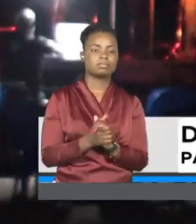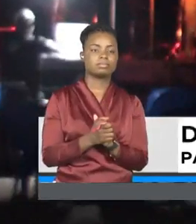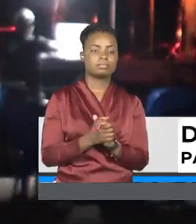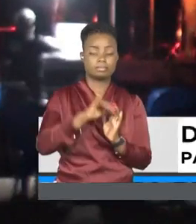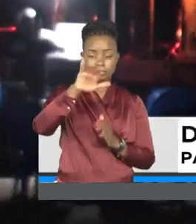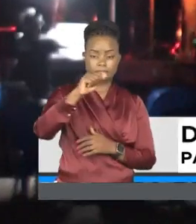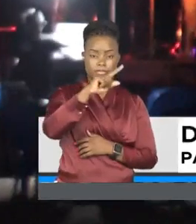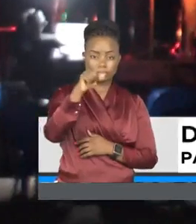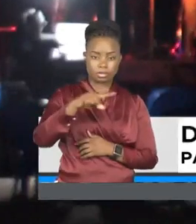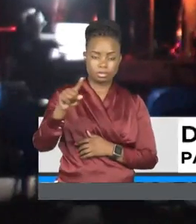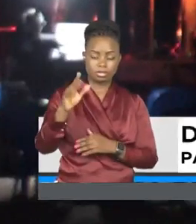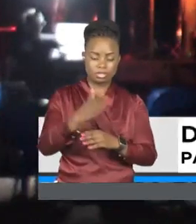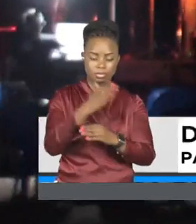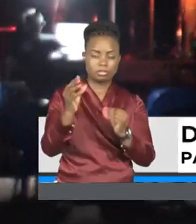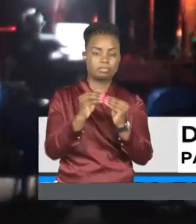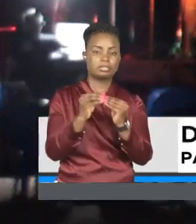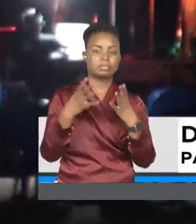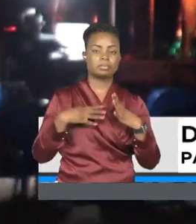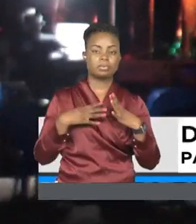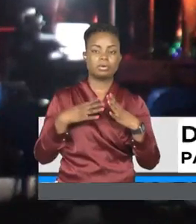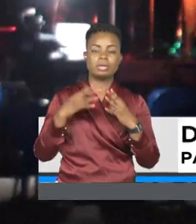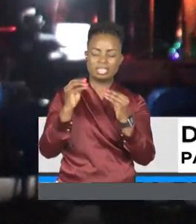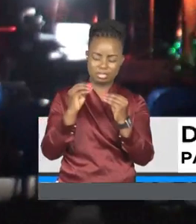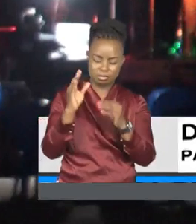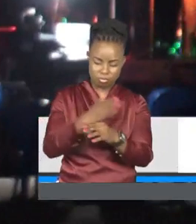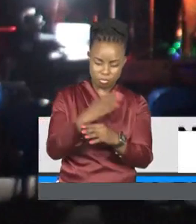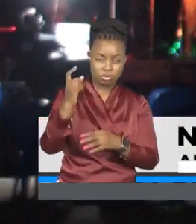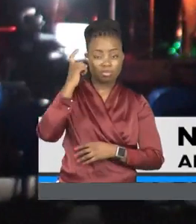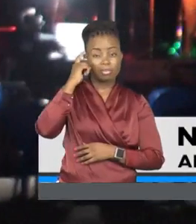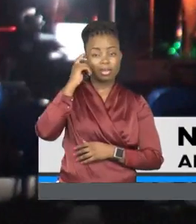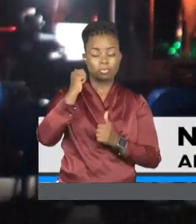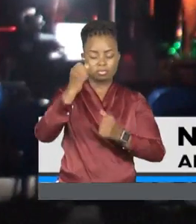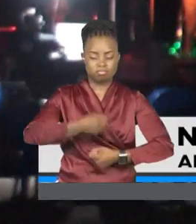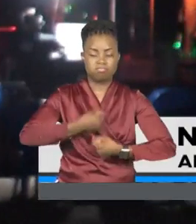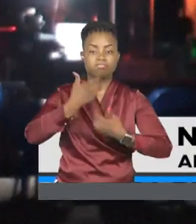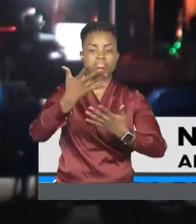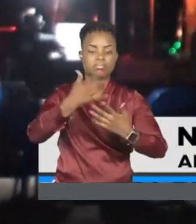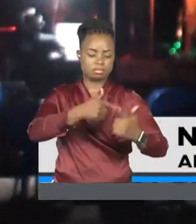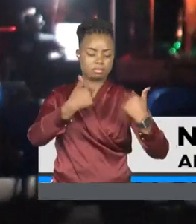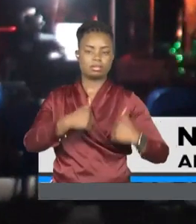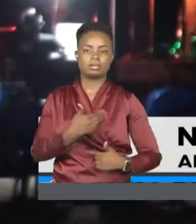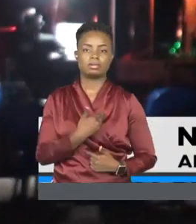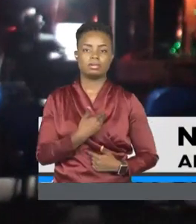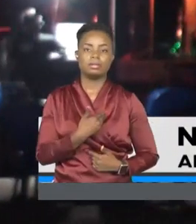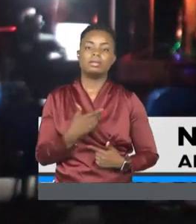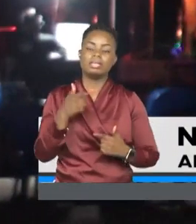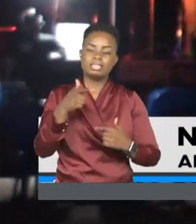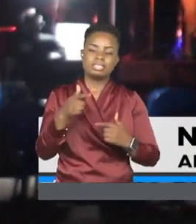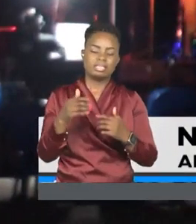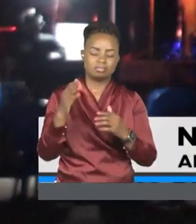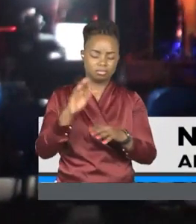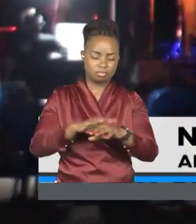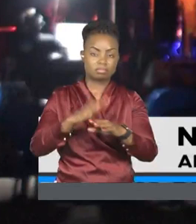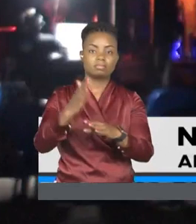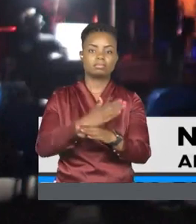Jazz is a music of meeting people. It is music of mind that comes out of the heart, an improvisational music.